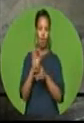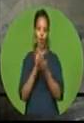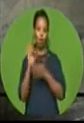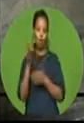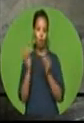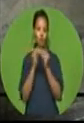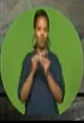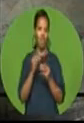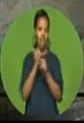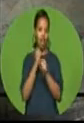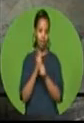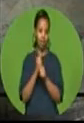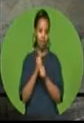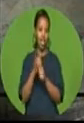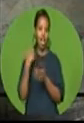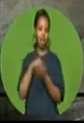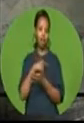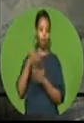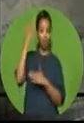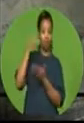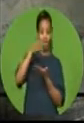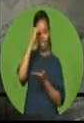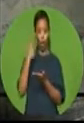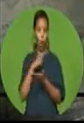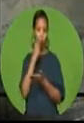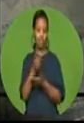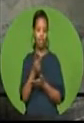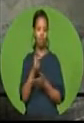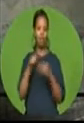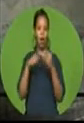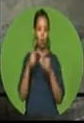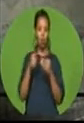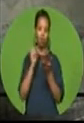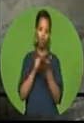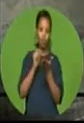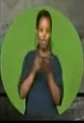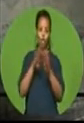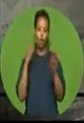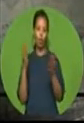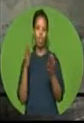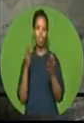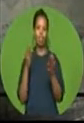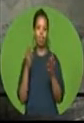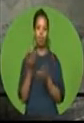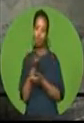account. In our previous lesson, we have seen about recording the opening